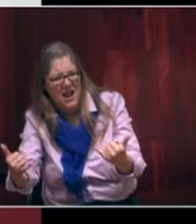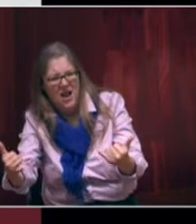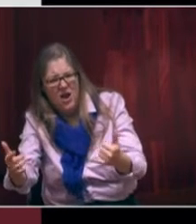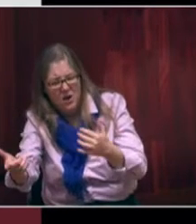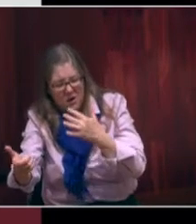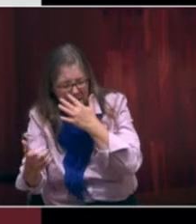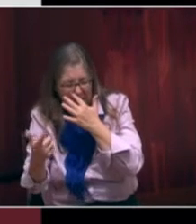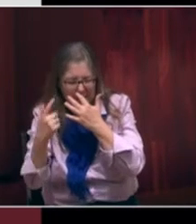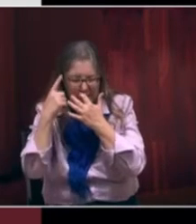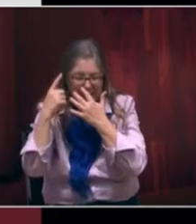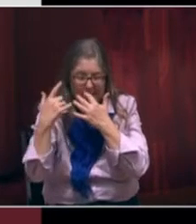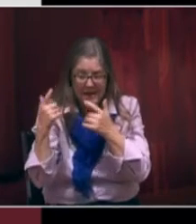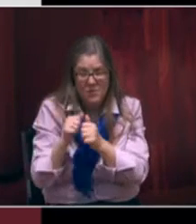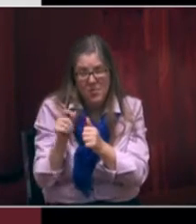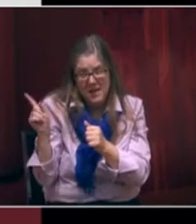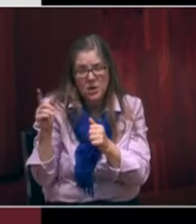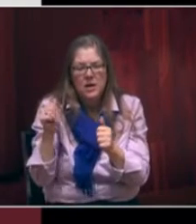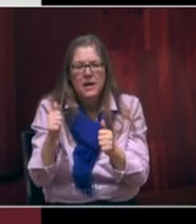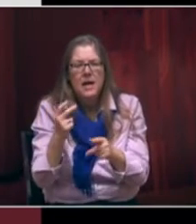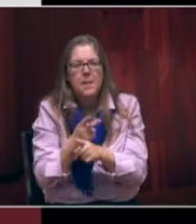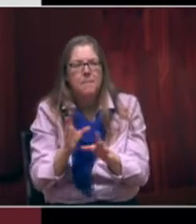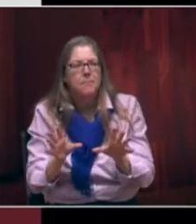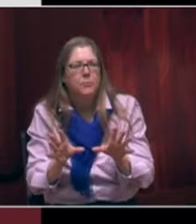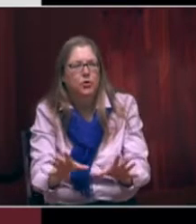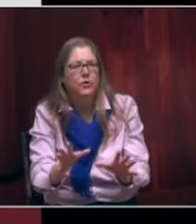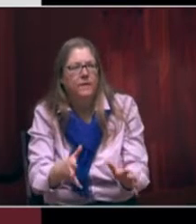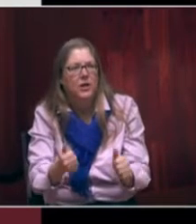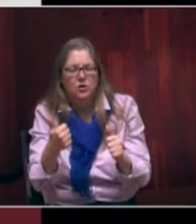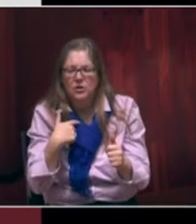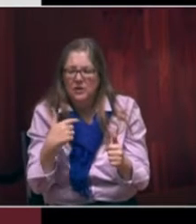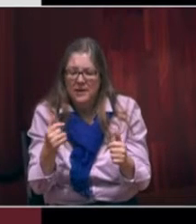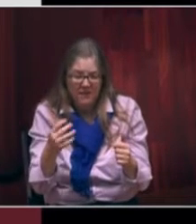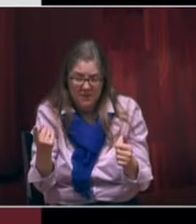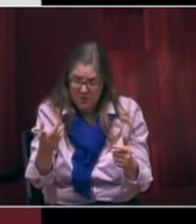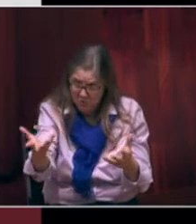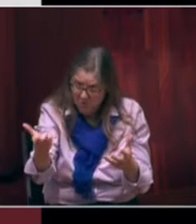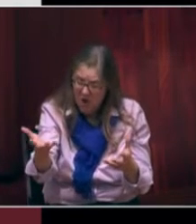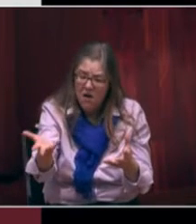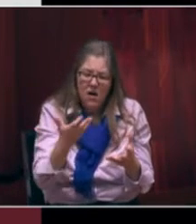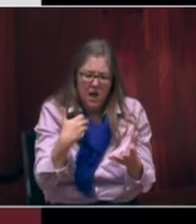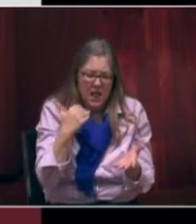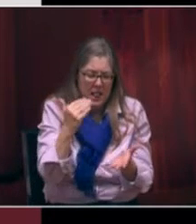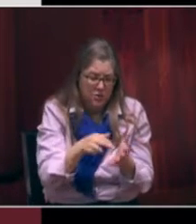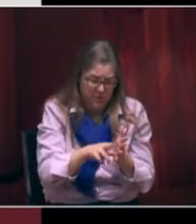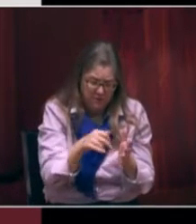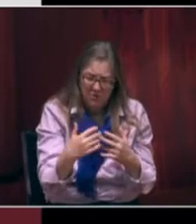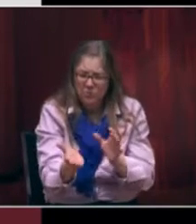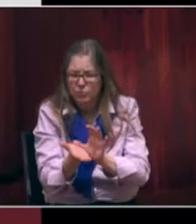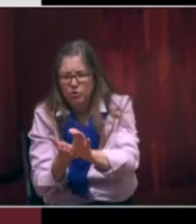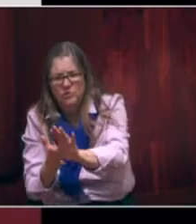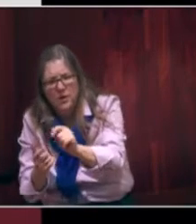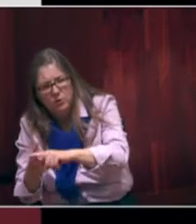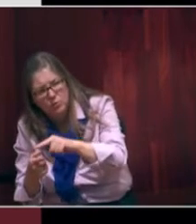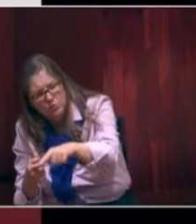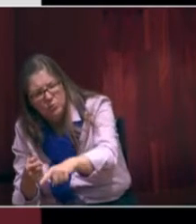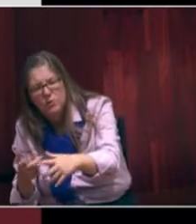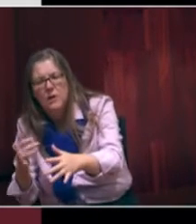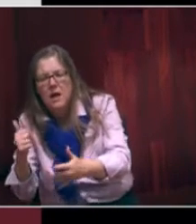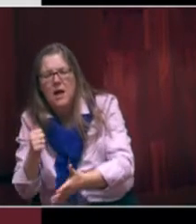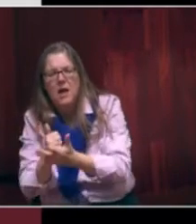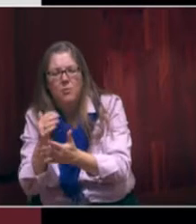able to speed it up a lot more because we can push those things across to you with less review if you come to us with a backlog. Hey,